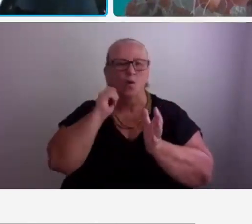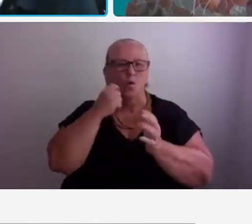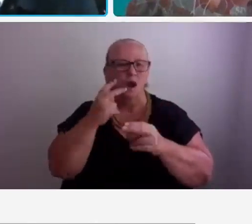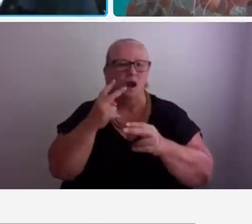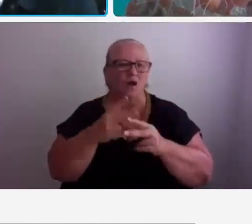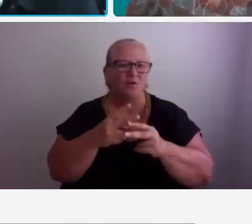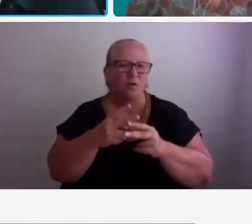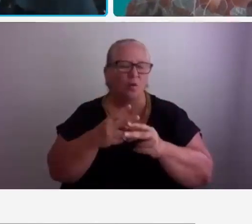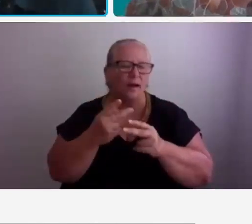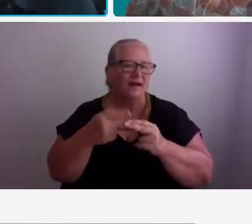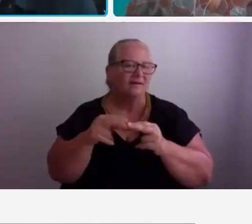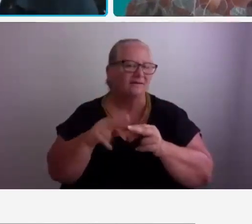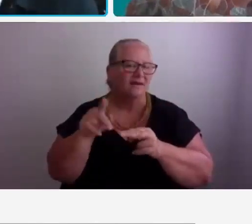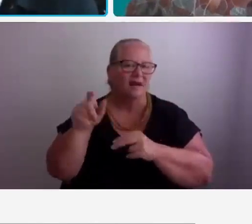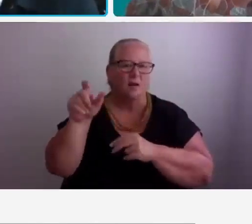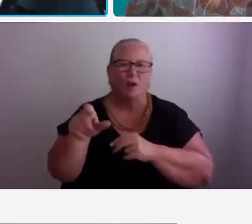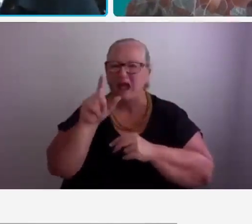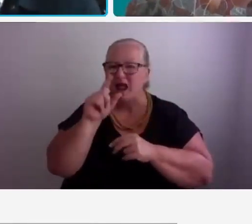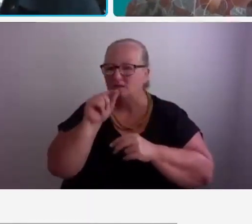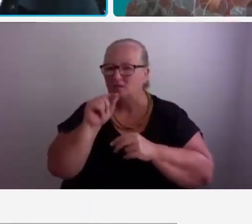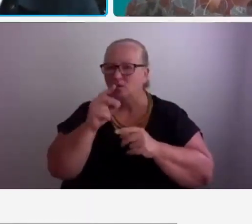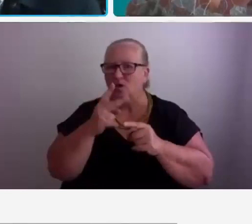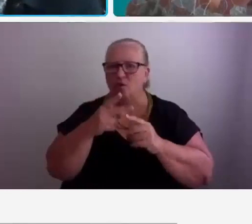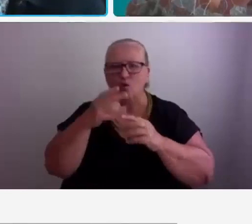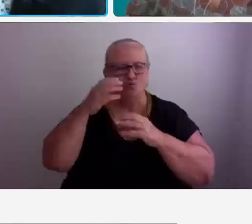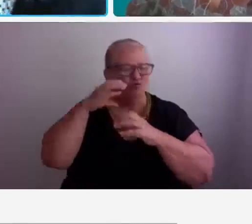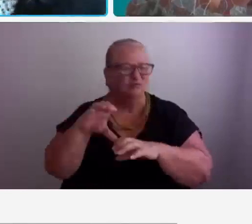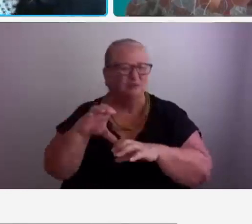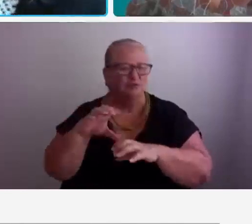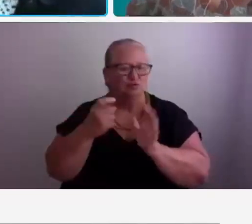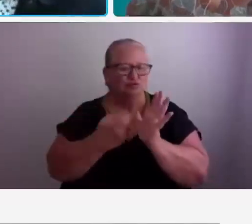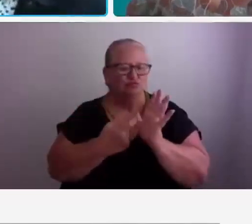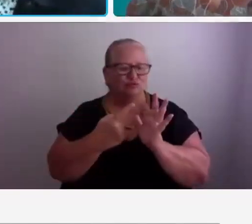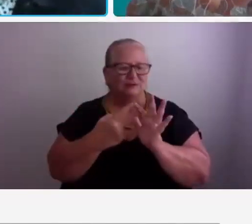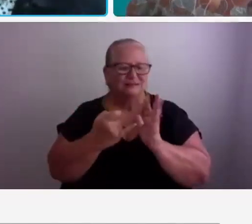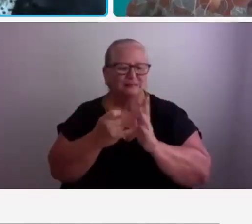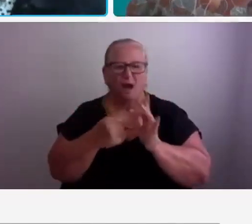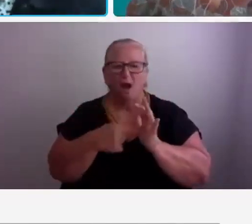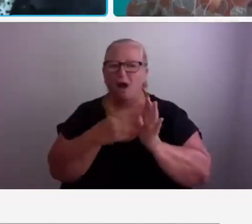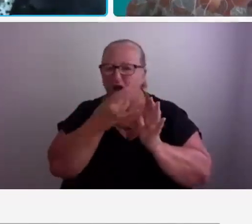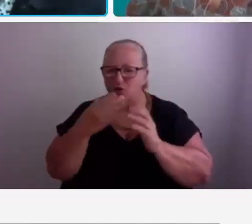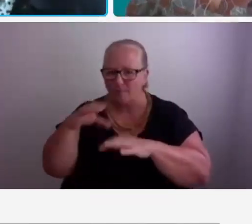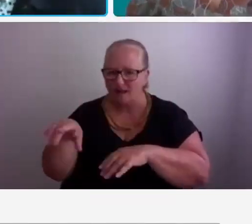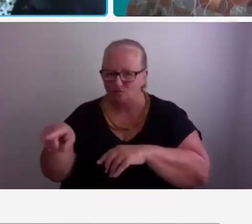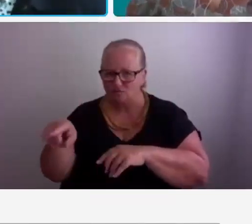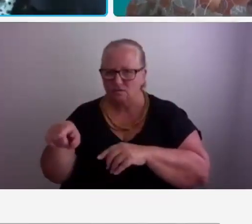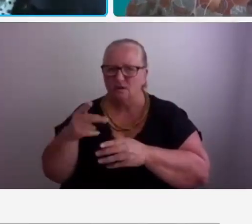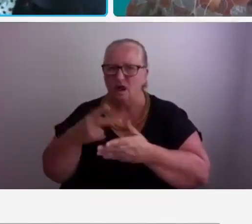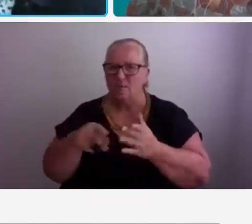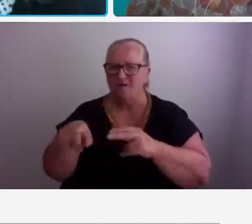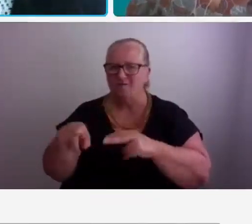whether a person is eligible to get residential respite care, and as part of that assessment, they will